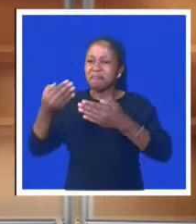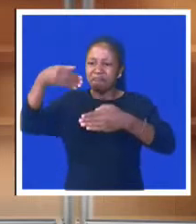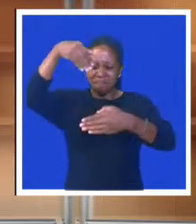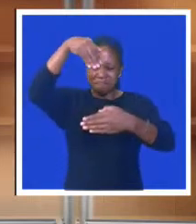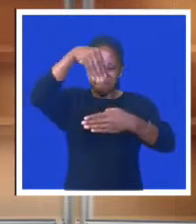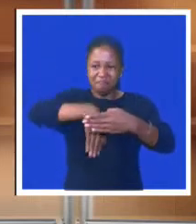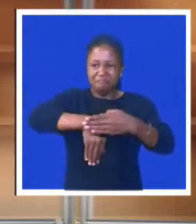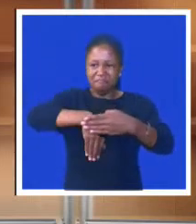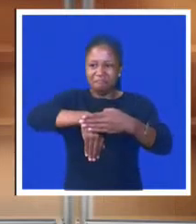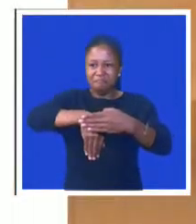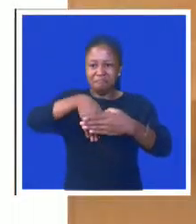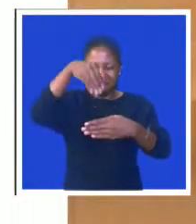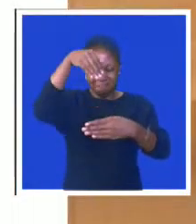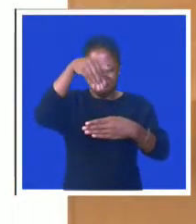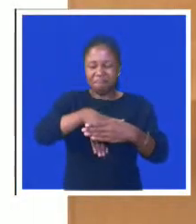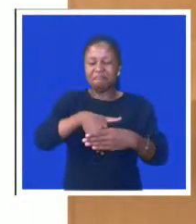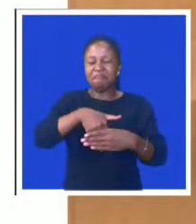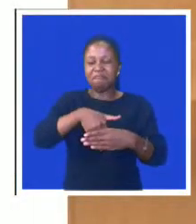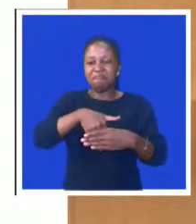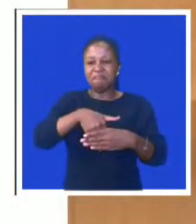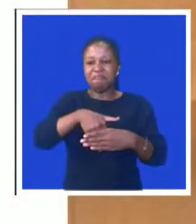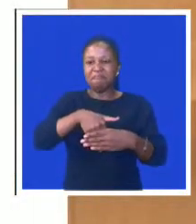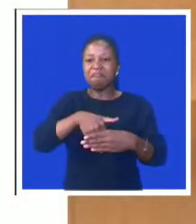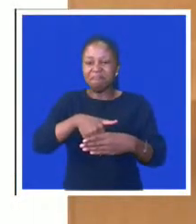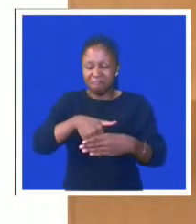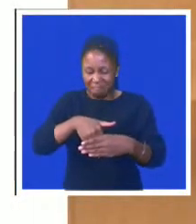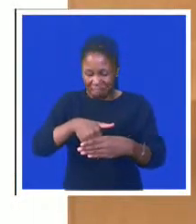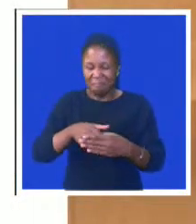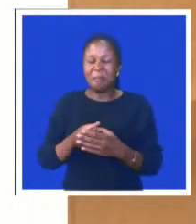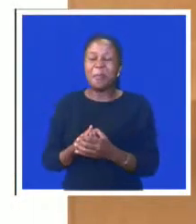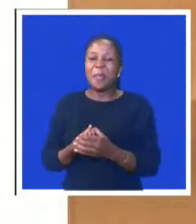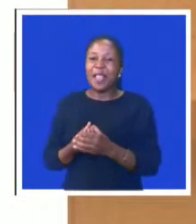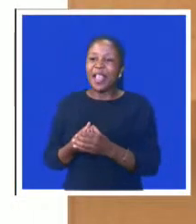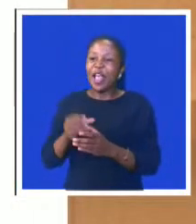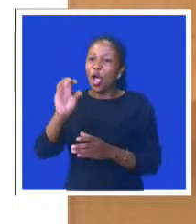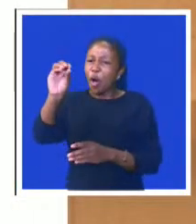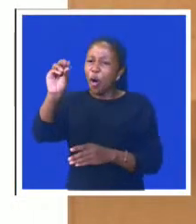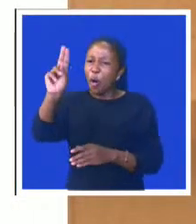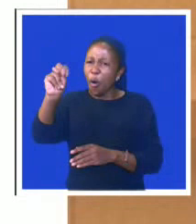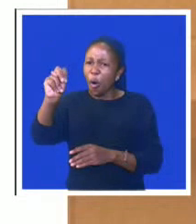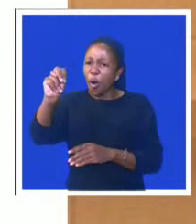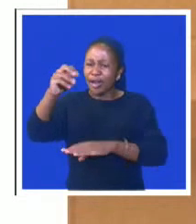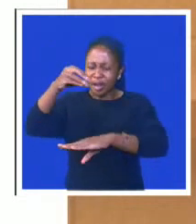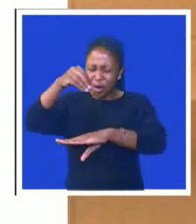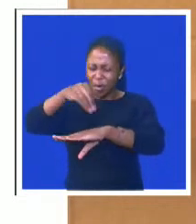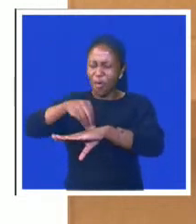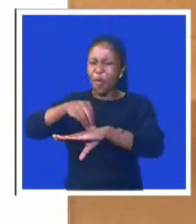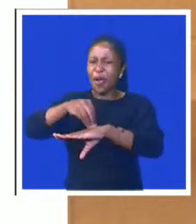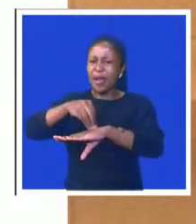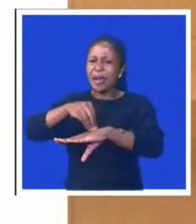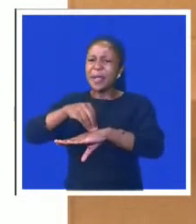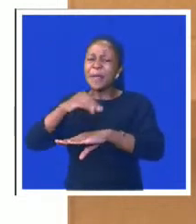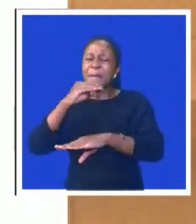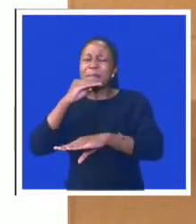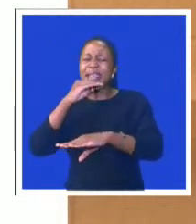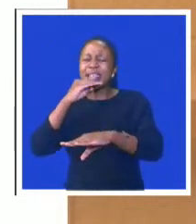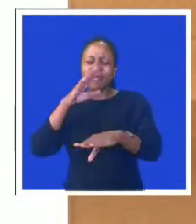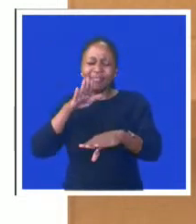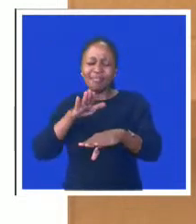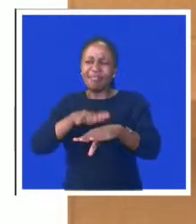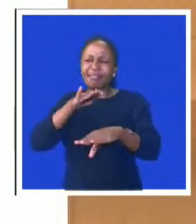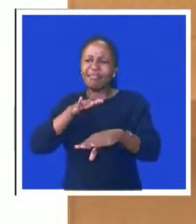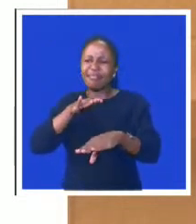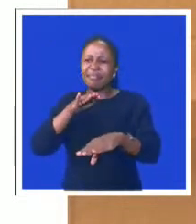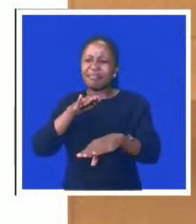The preposition on, it means touching or being fixed to the top